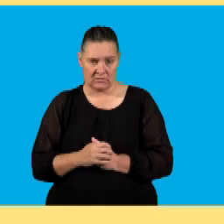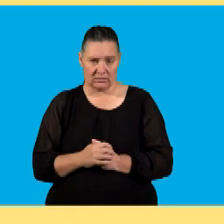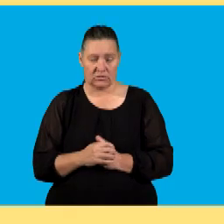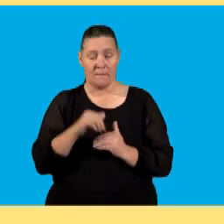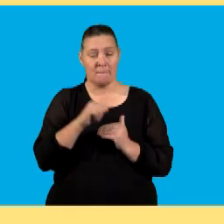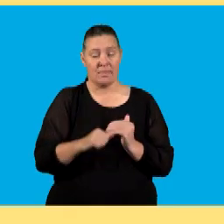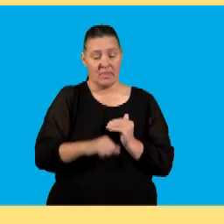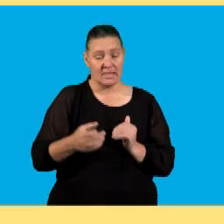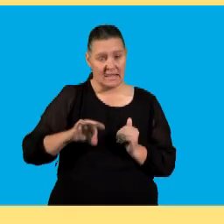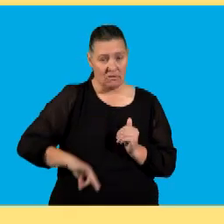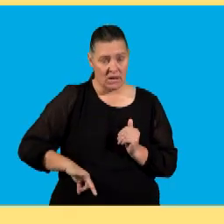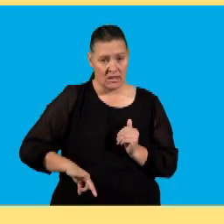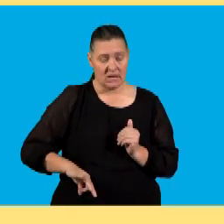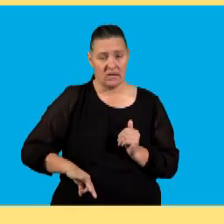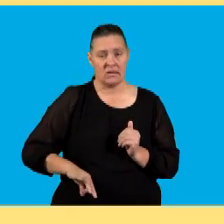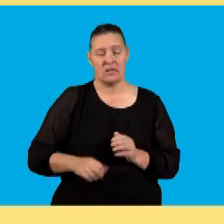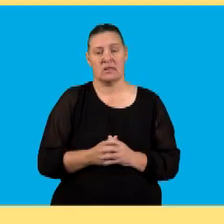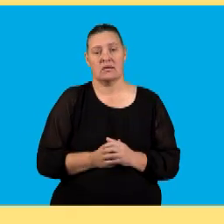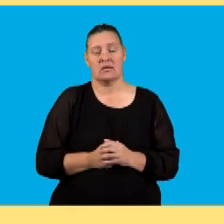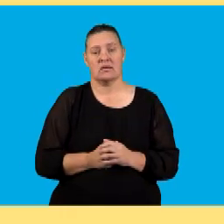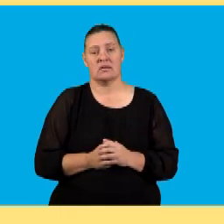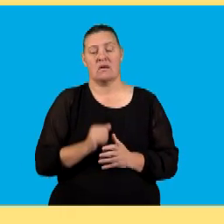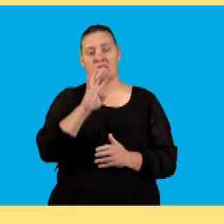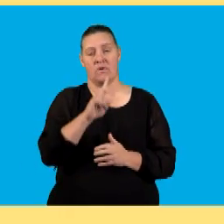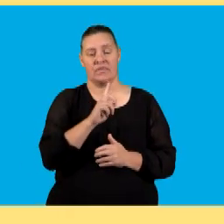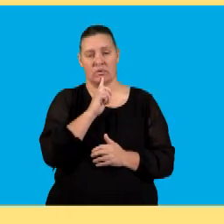4,400. So my monthly salary here becomes